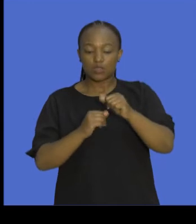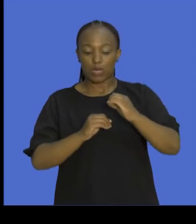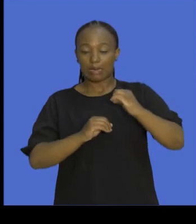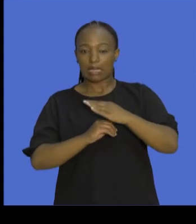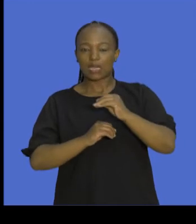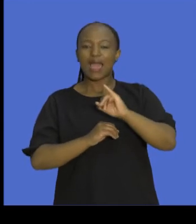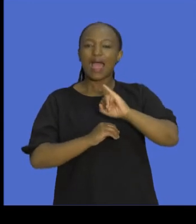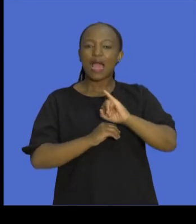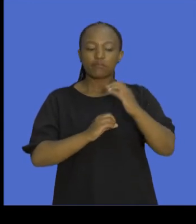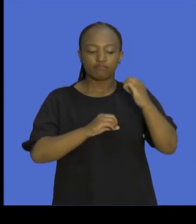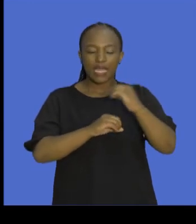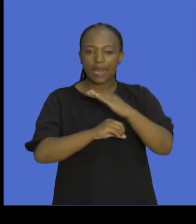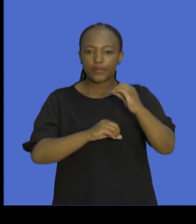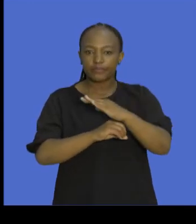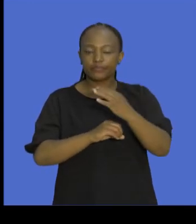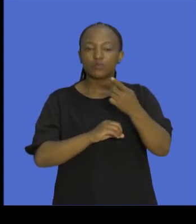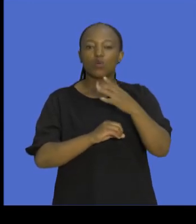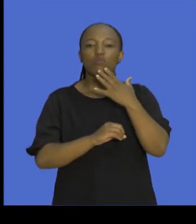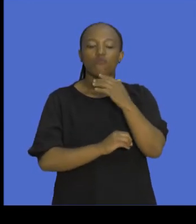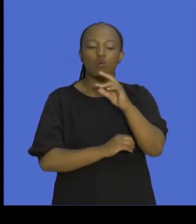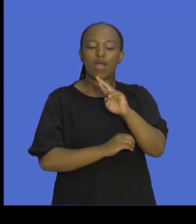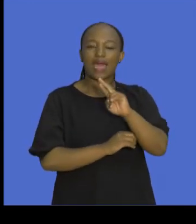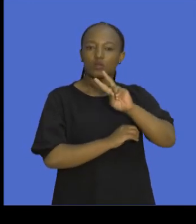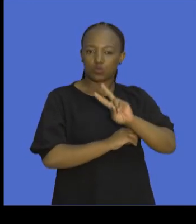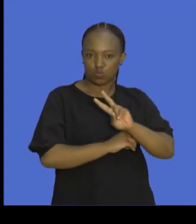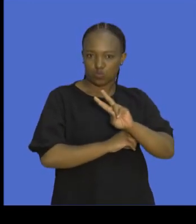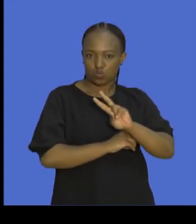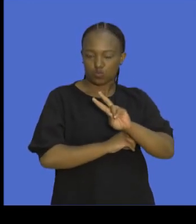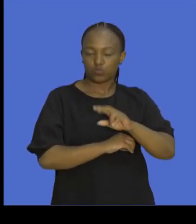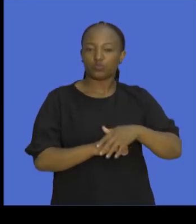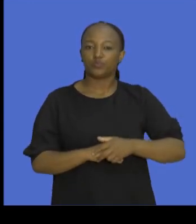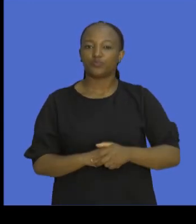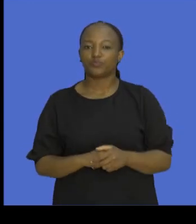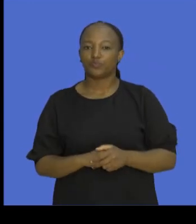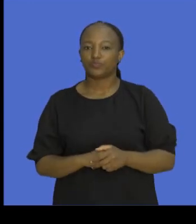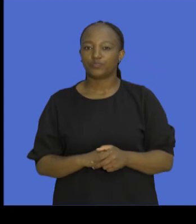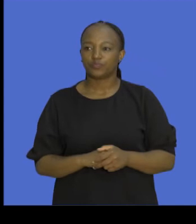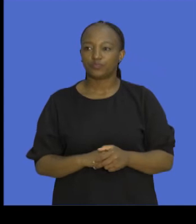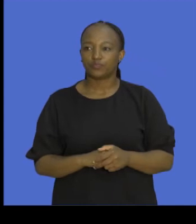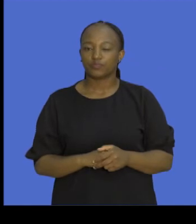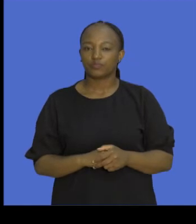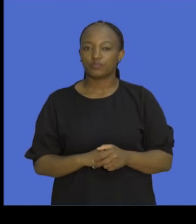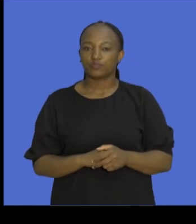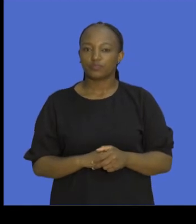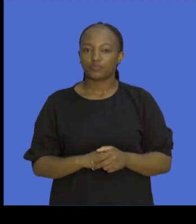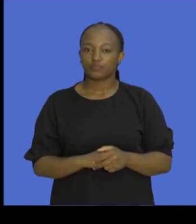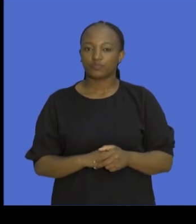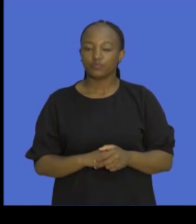current through R2, which is exactly that. Now, what do we know? We know that